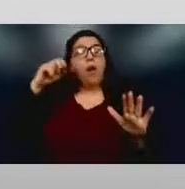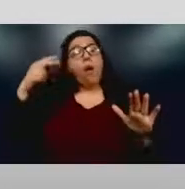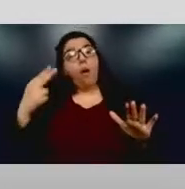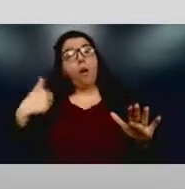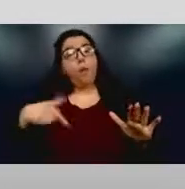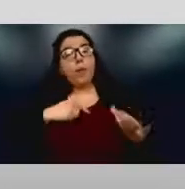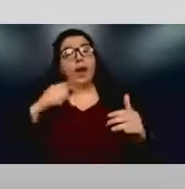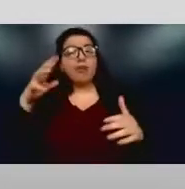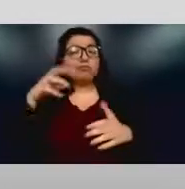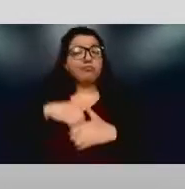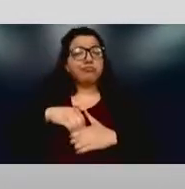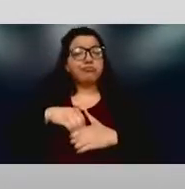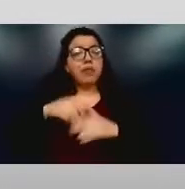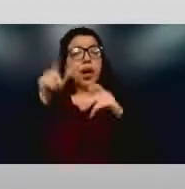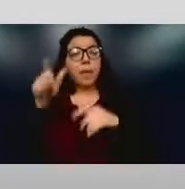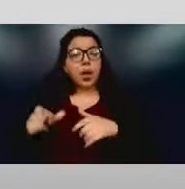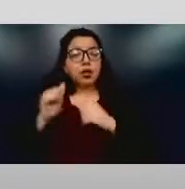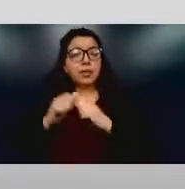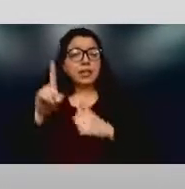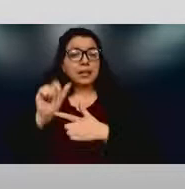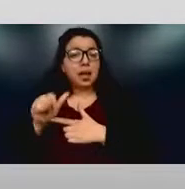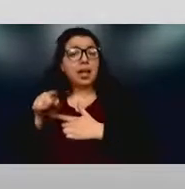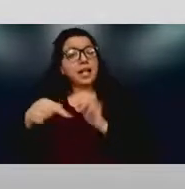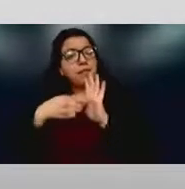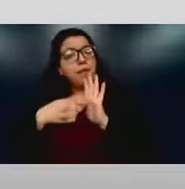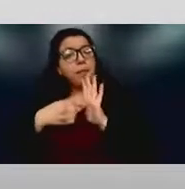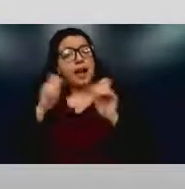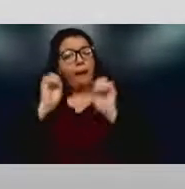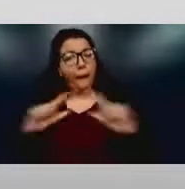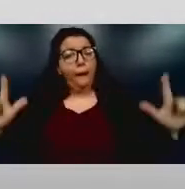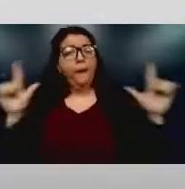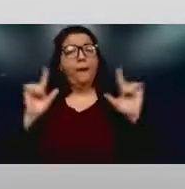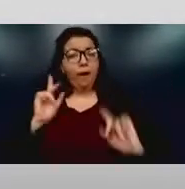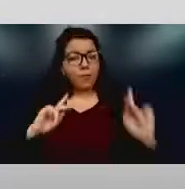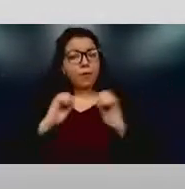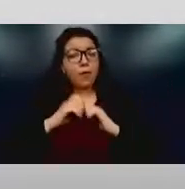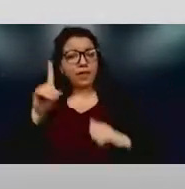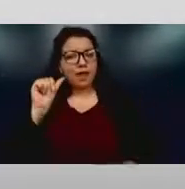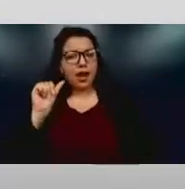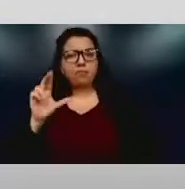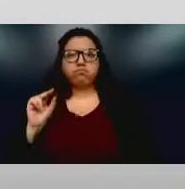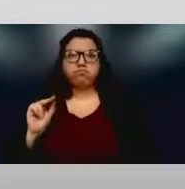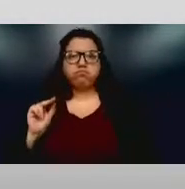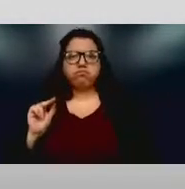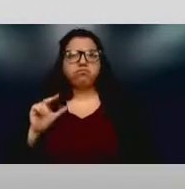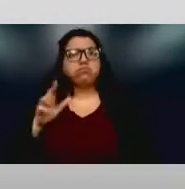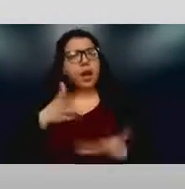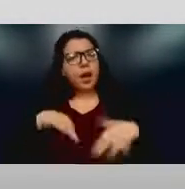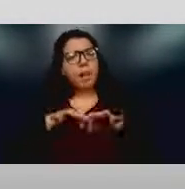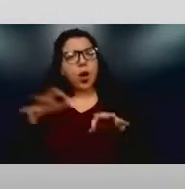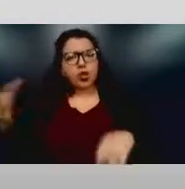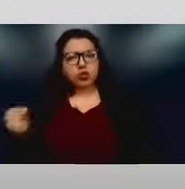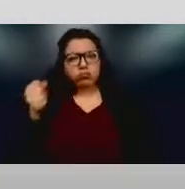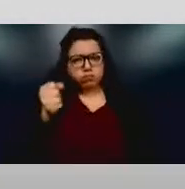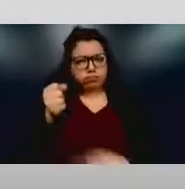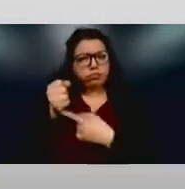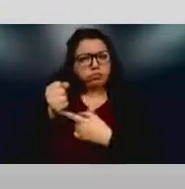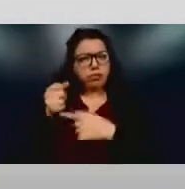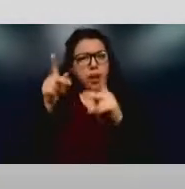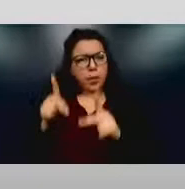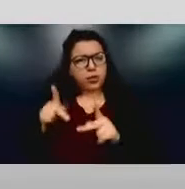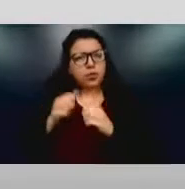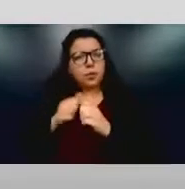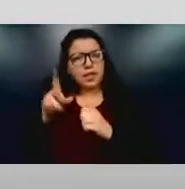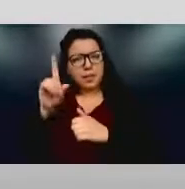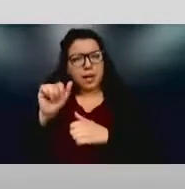on our group, and they're representing all people with disabilities. Well, no, they're not. It's important to have a person with a disability in a group, but we need to hear a lot of different voices in all that we